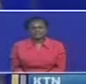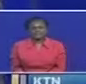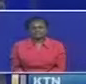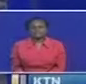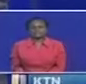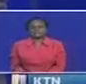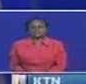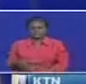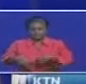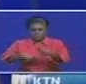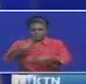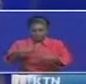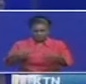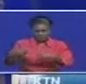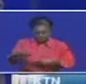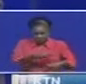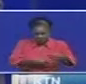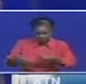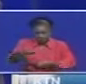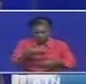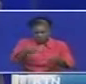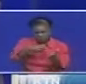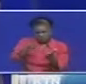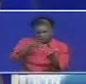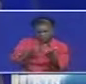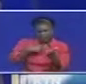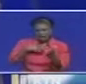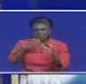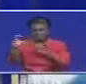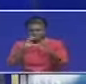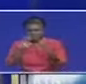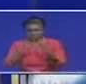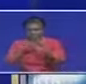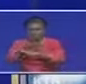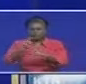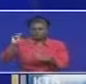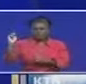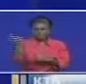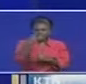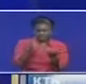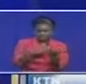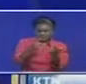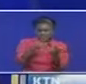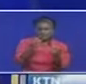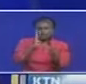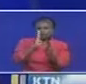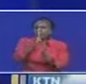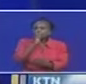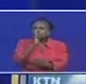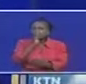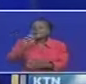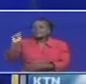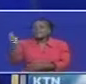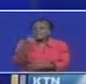Now, the ongoing debate over the ballooning wage bill has rekindled conversations over Kenya's public debt accumulation. As it stands, Kenya